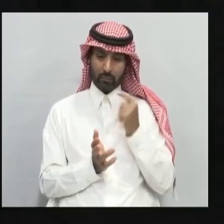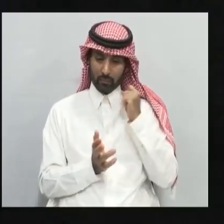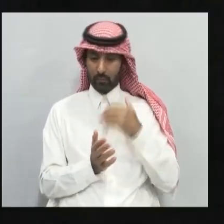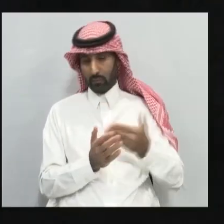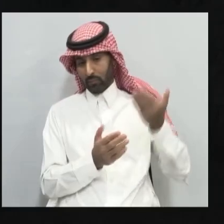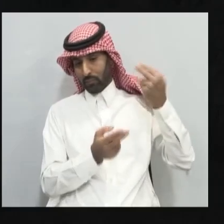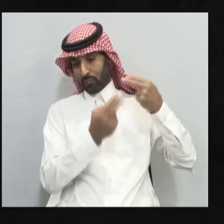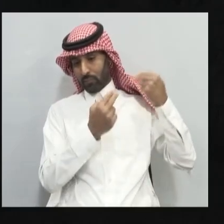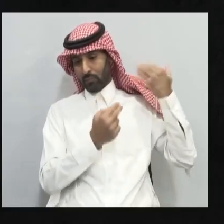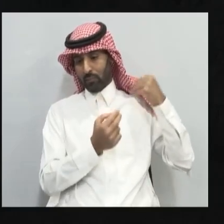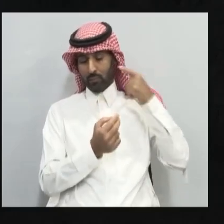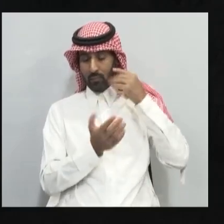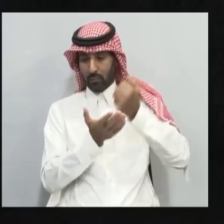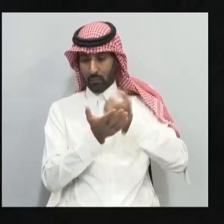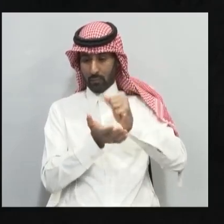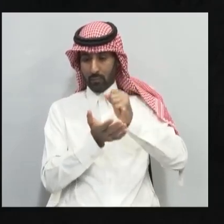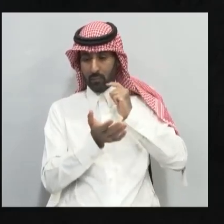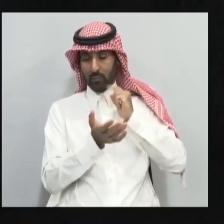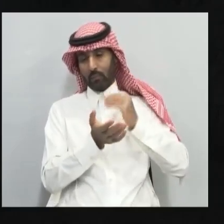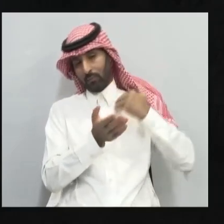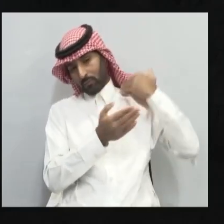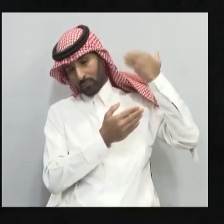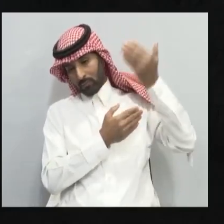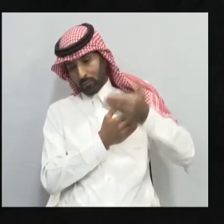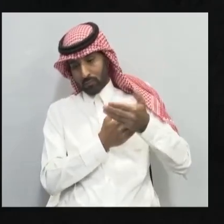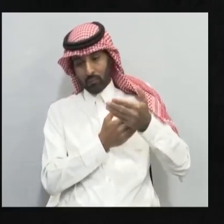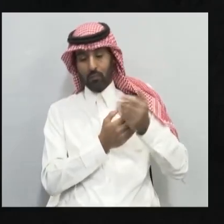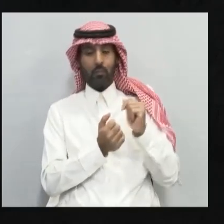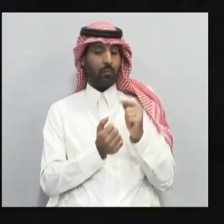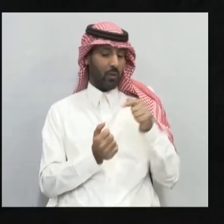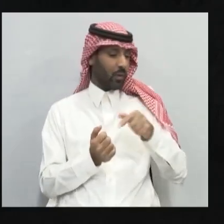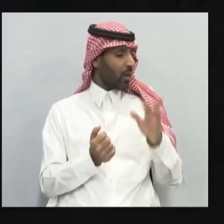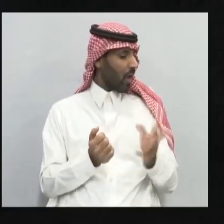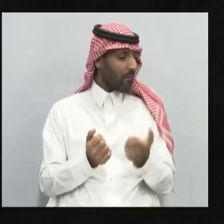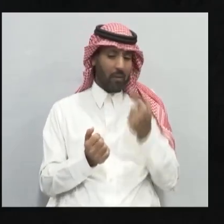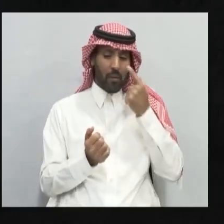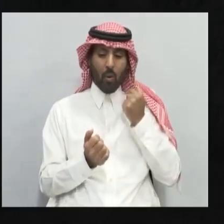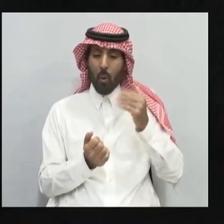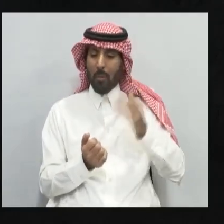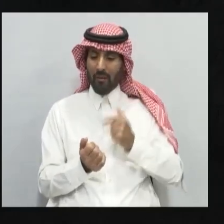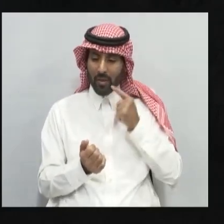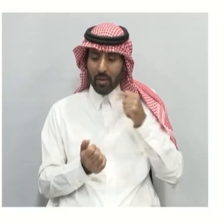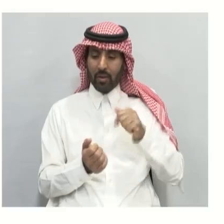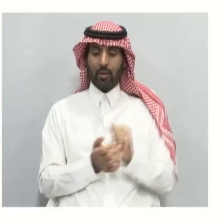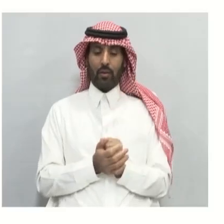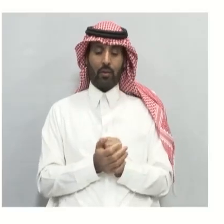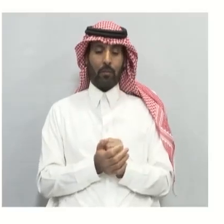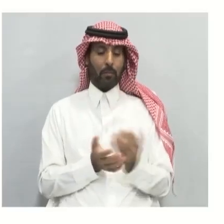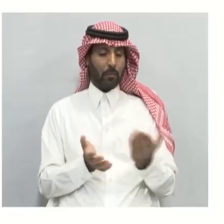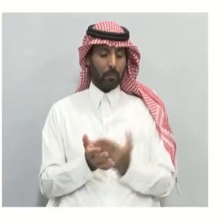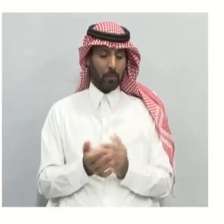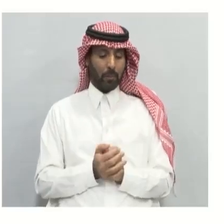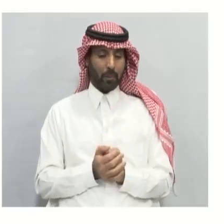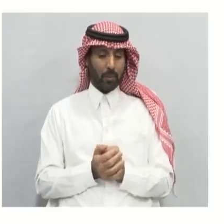go back in time and cancel something from the past, then how our lives will look like today.